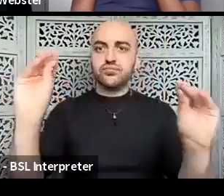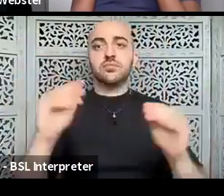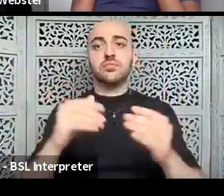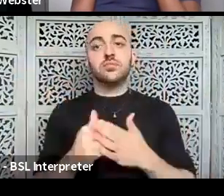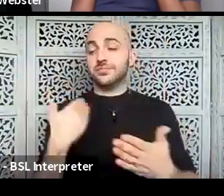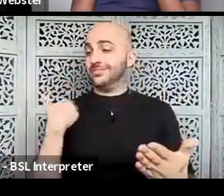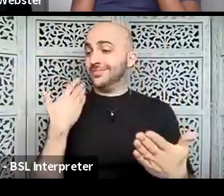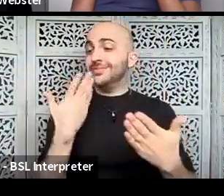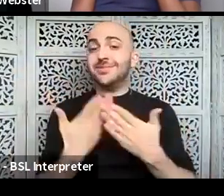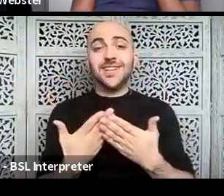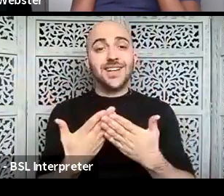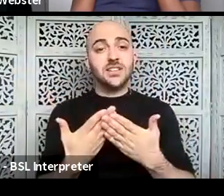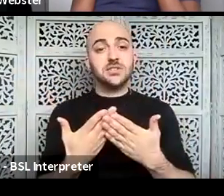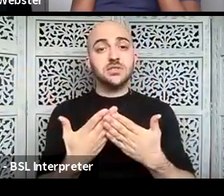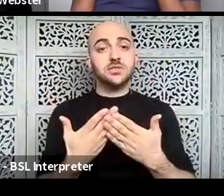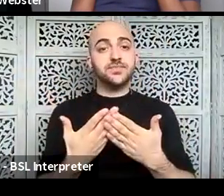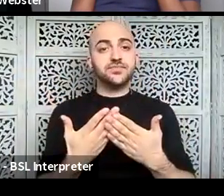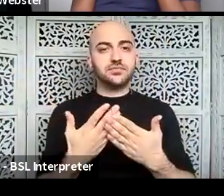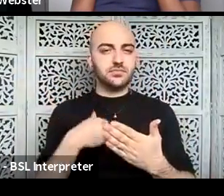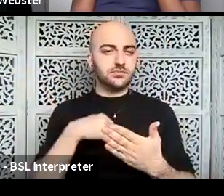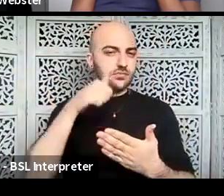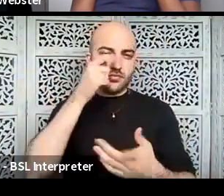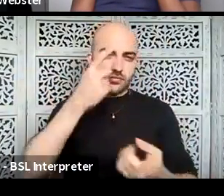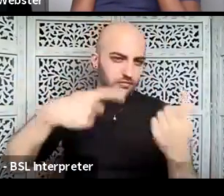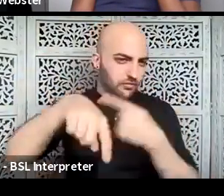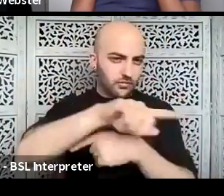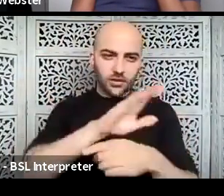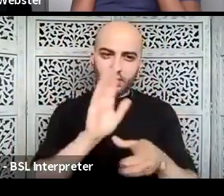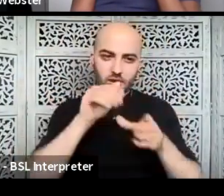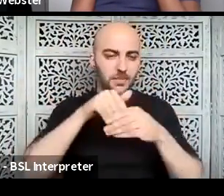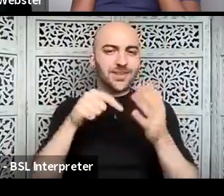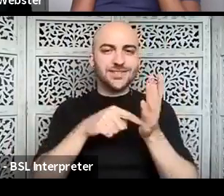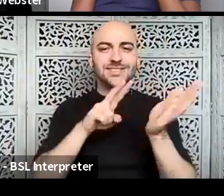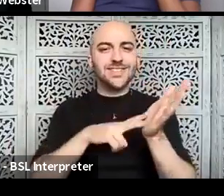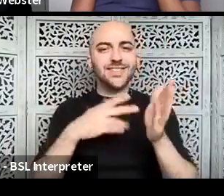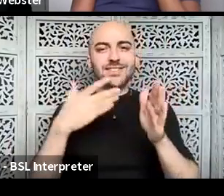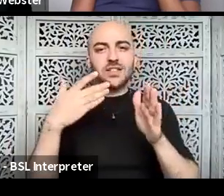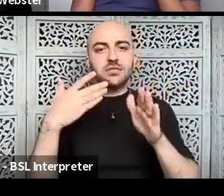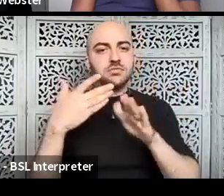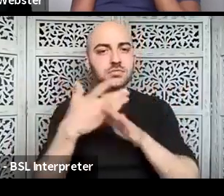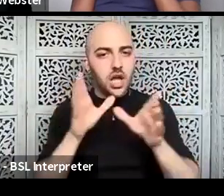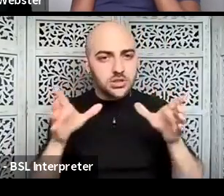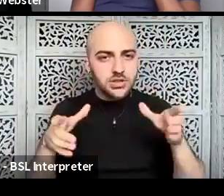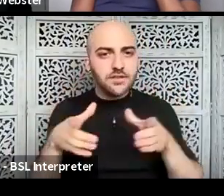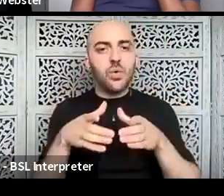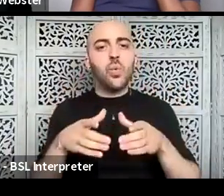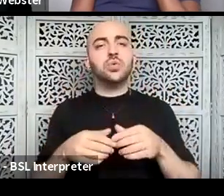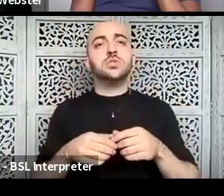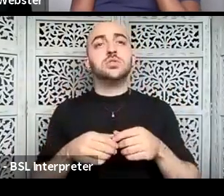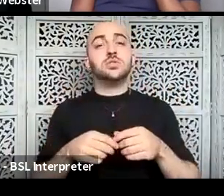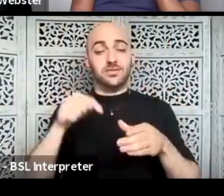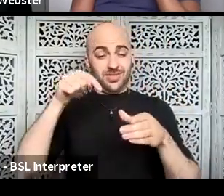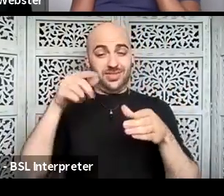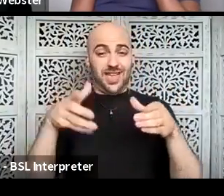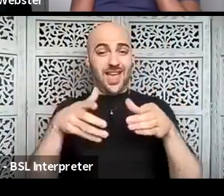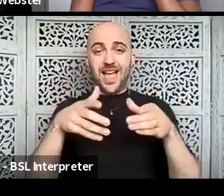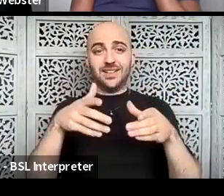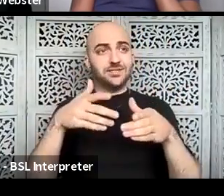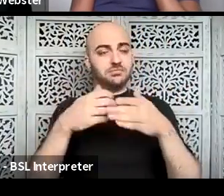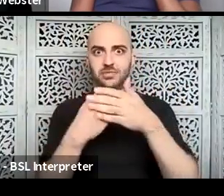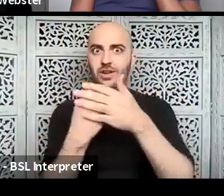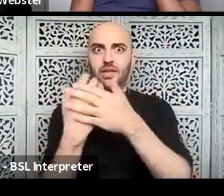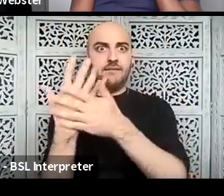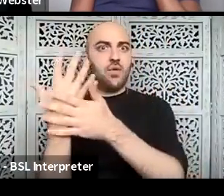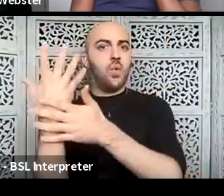we've everyone here I know is part of the TV task force. I mean, that group itself has sort of evolved as the year has